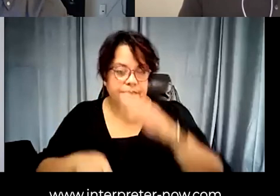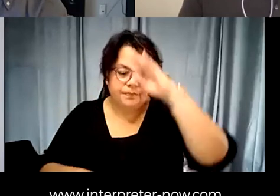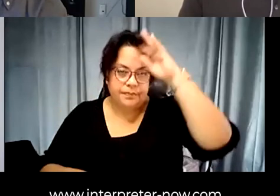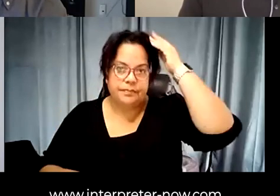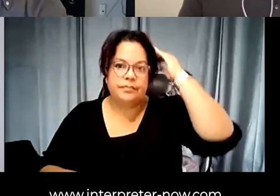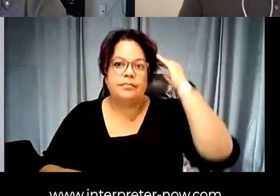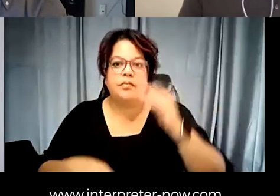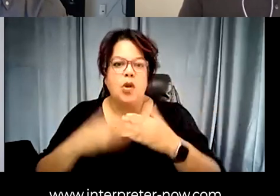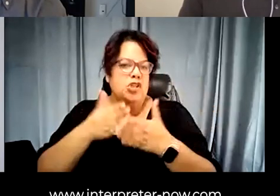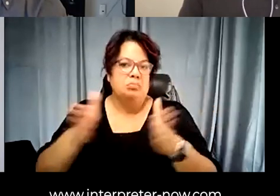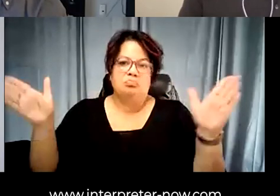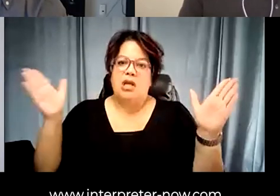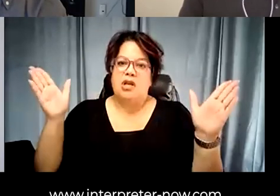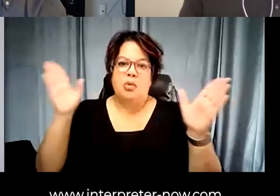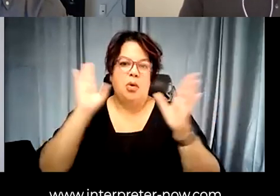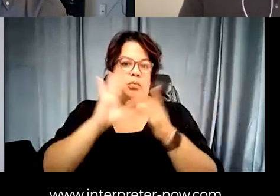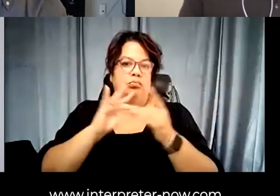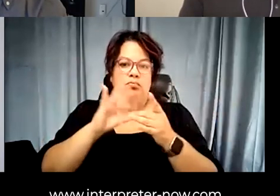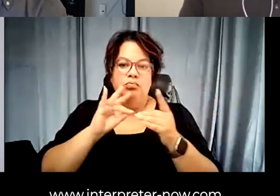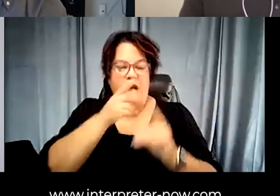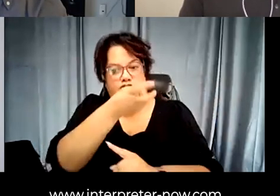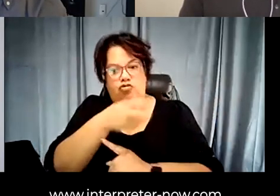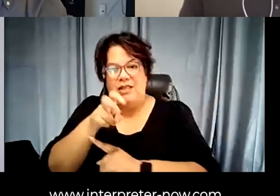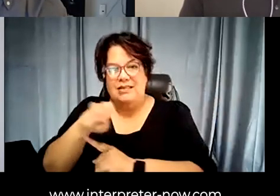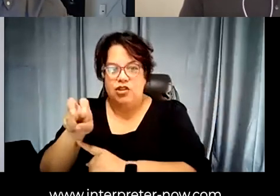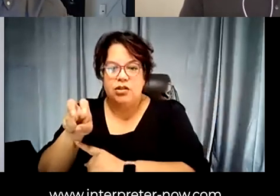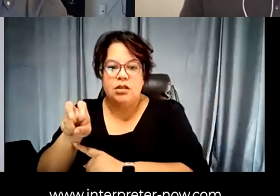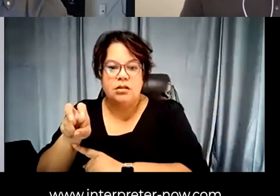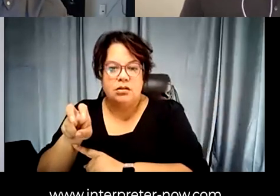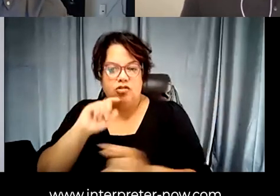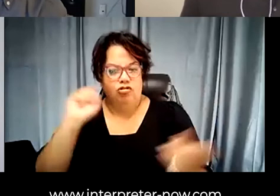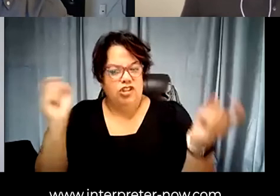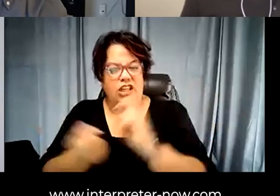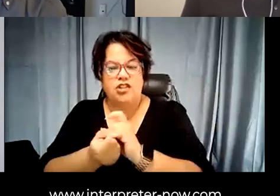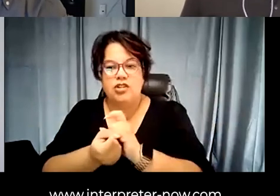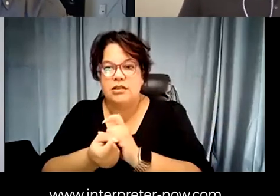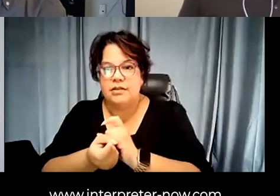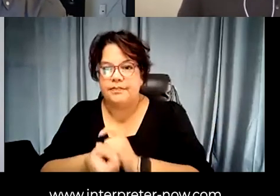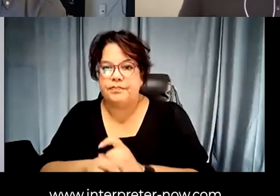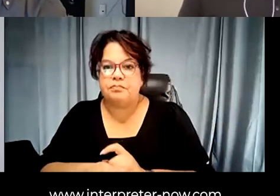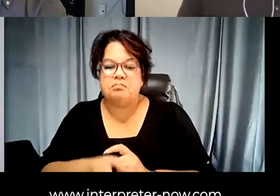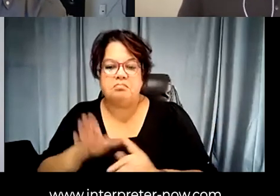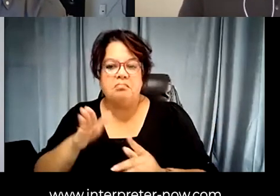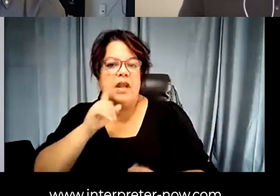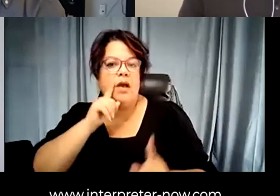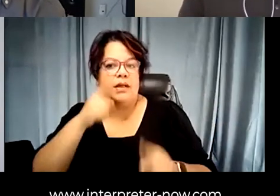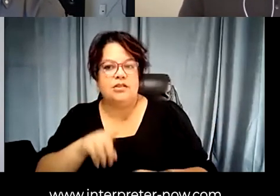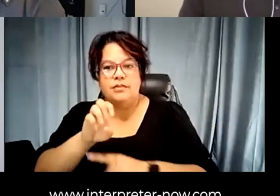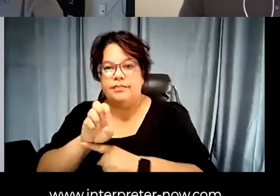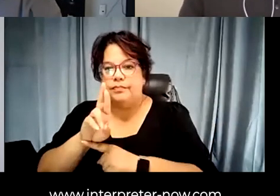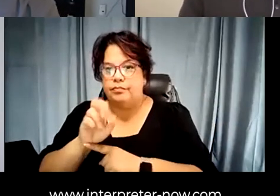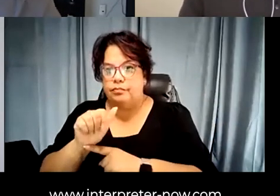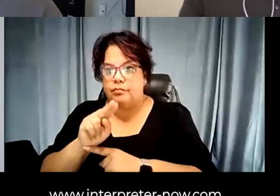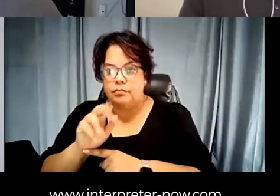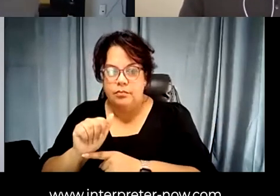Or just in general, kind of these bigger transition moments on teams? I'll take that one. I'll share some thoughts. Once again,